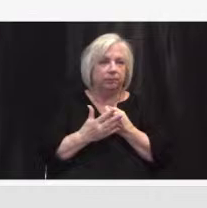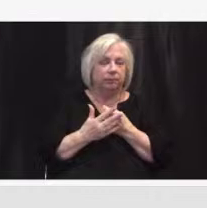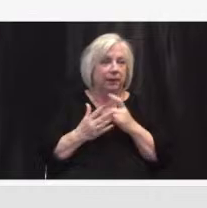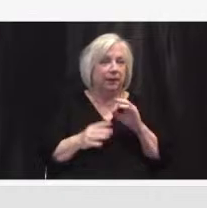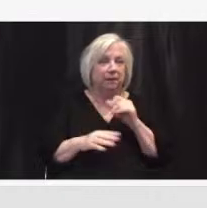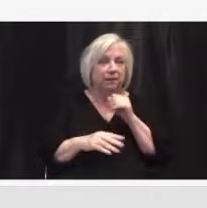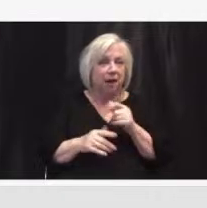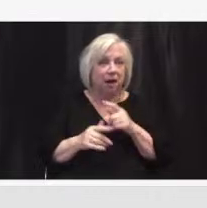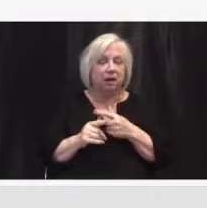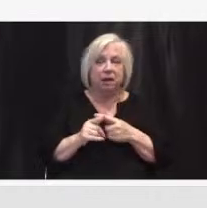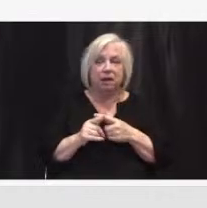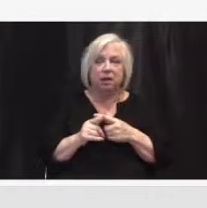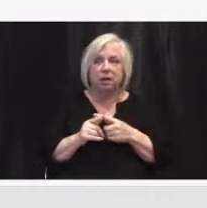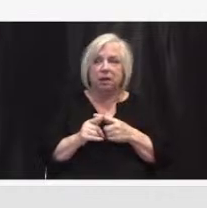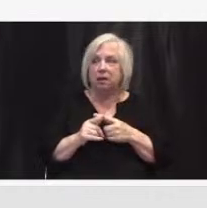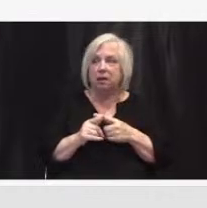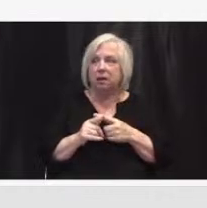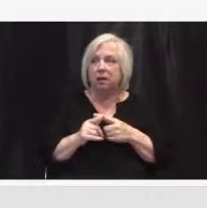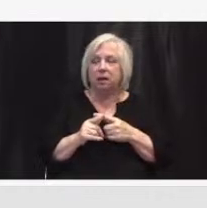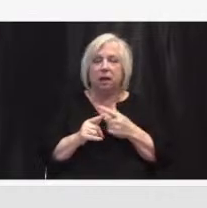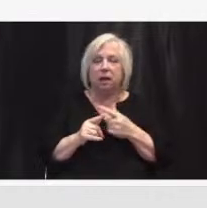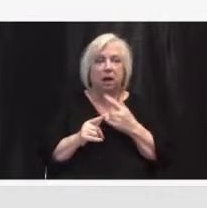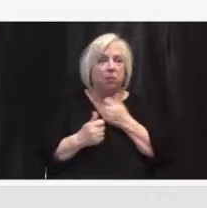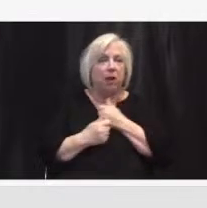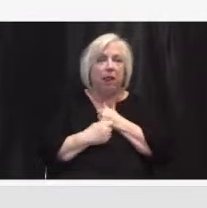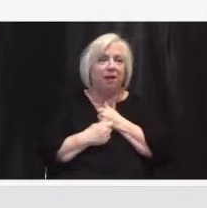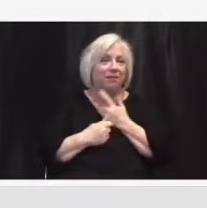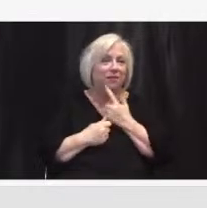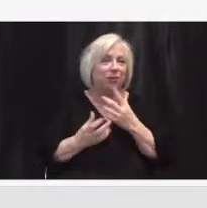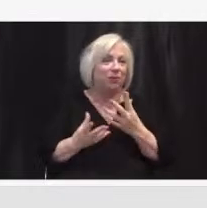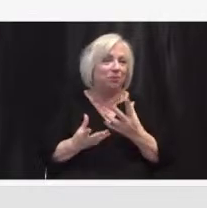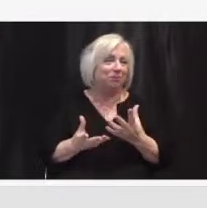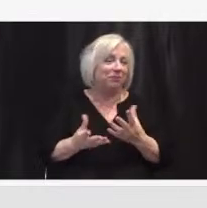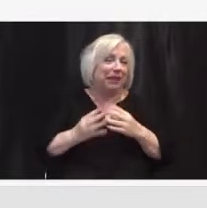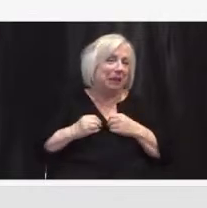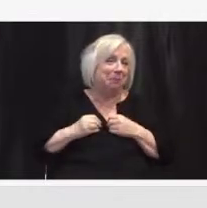not, I would love to entertain a motion.